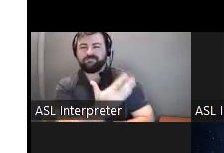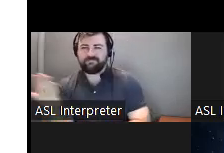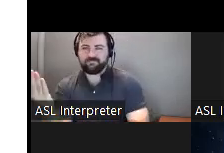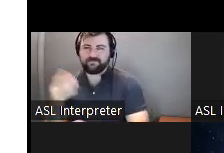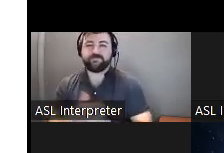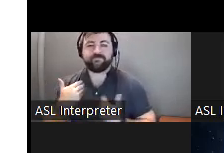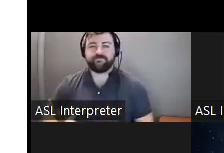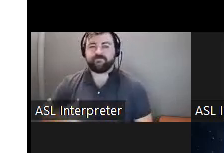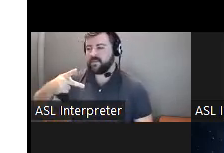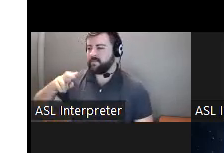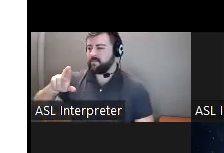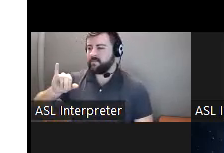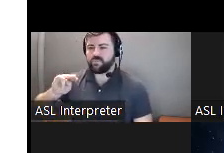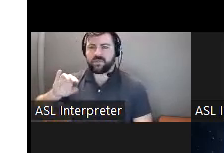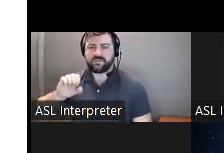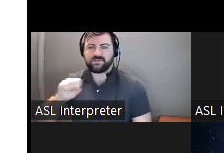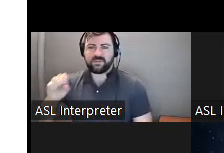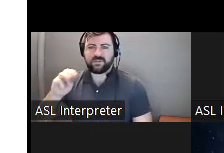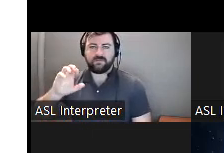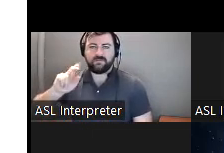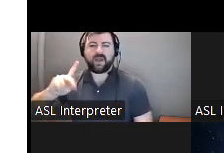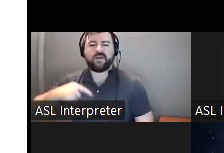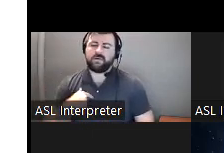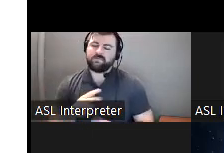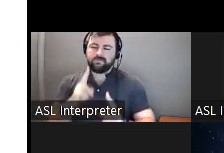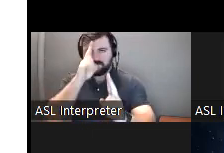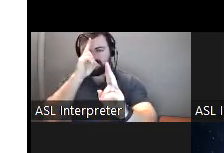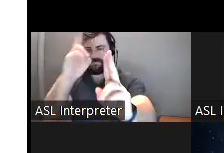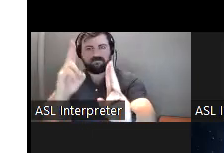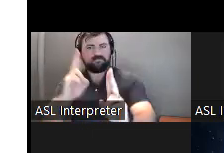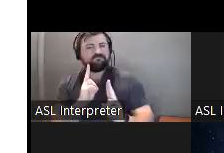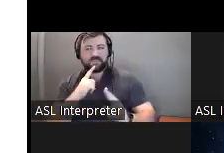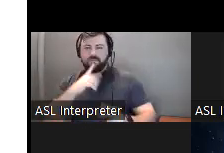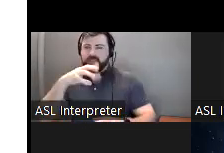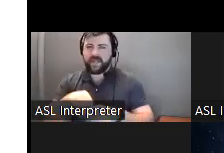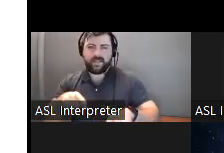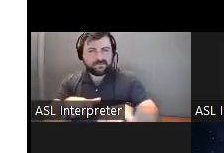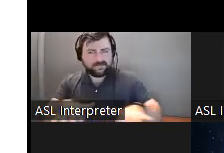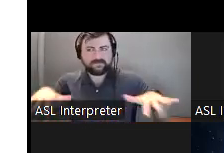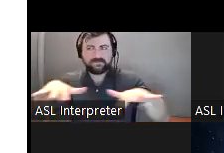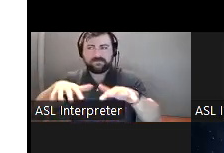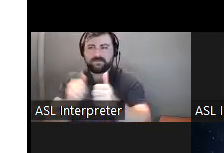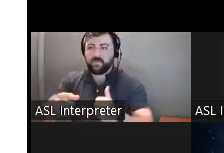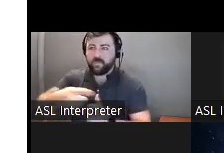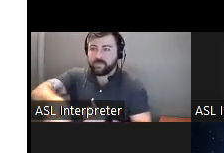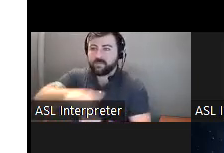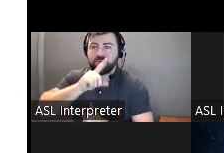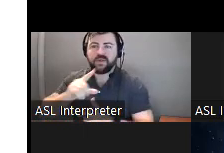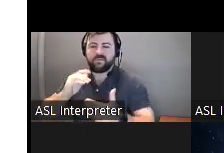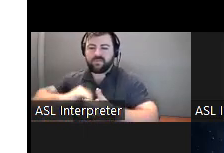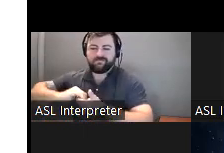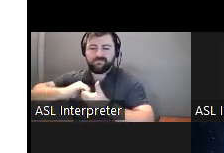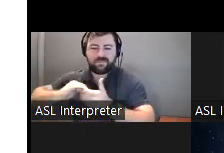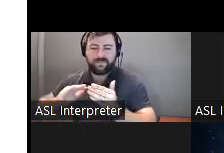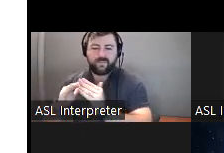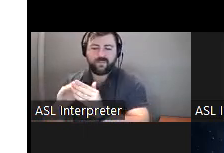is Princess Mack, and I am honored to be in this space with you and be in community with